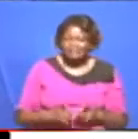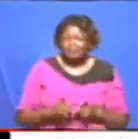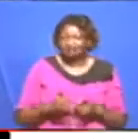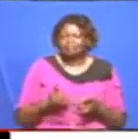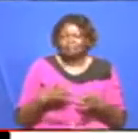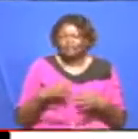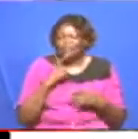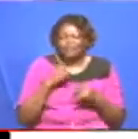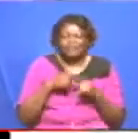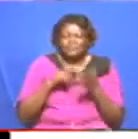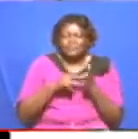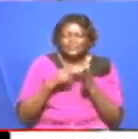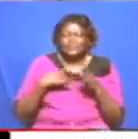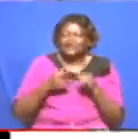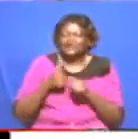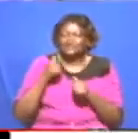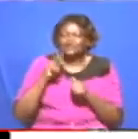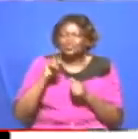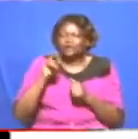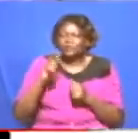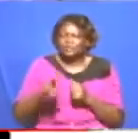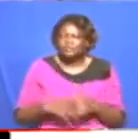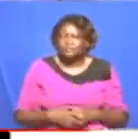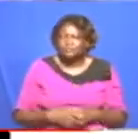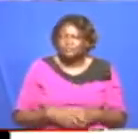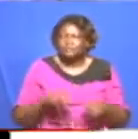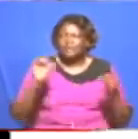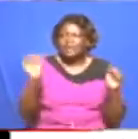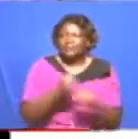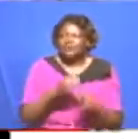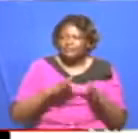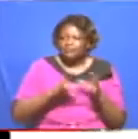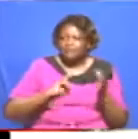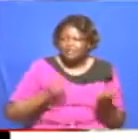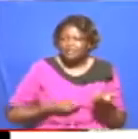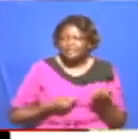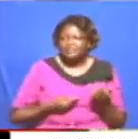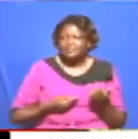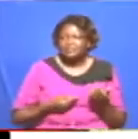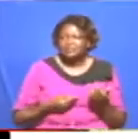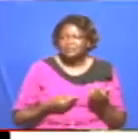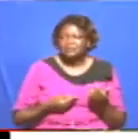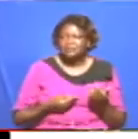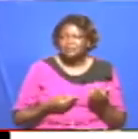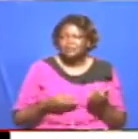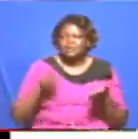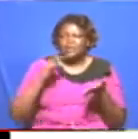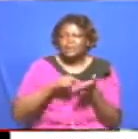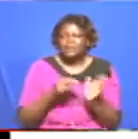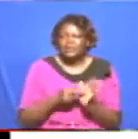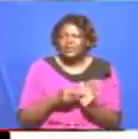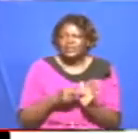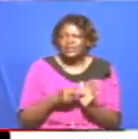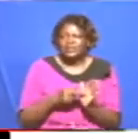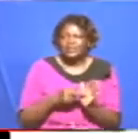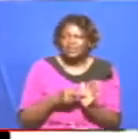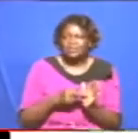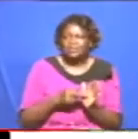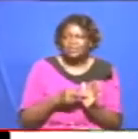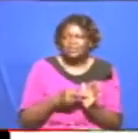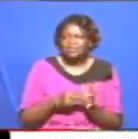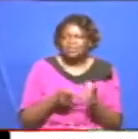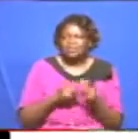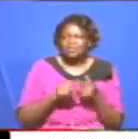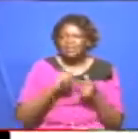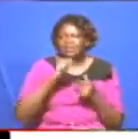walikataa 2002. Wewe huwezi kutulazimisha project na kibaraka akuwe rais wa